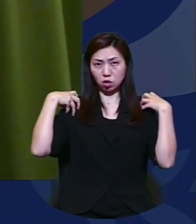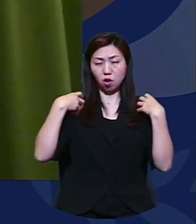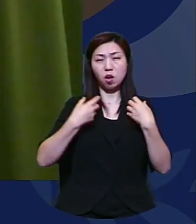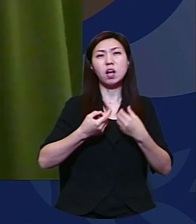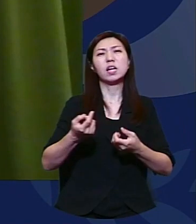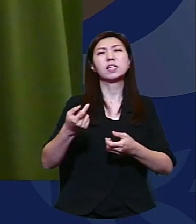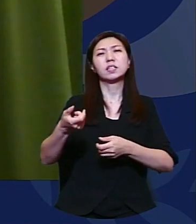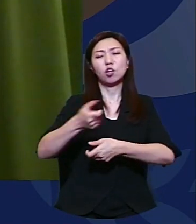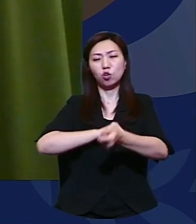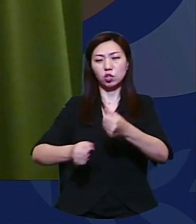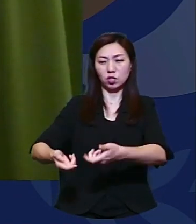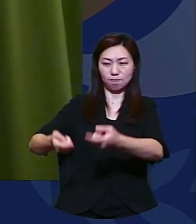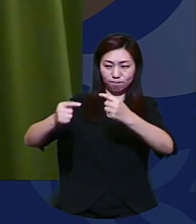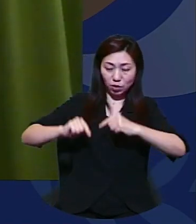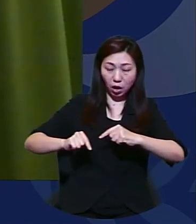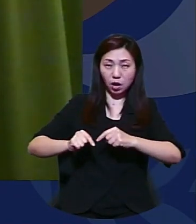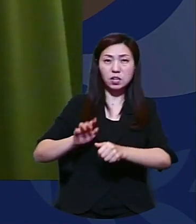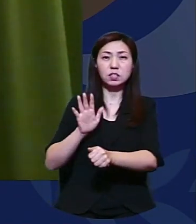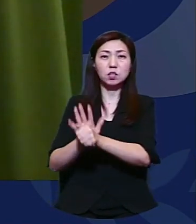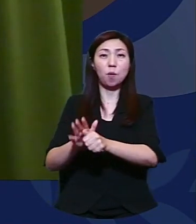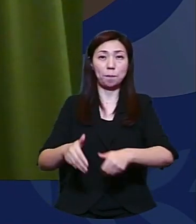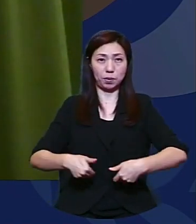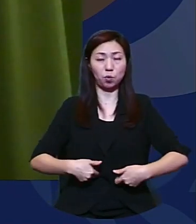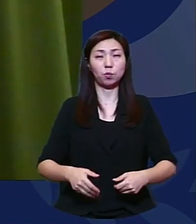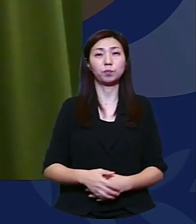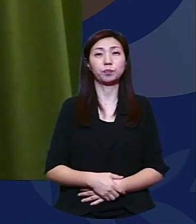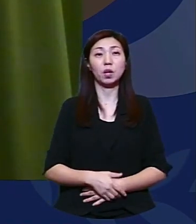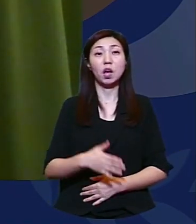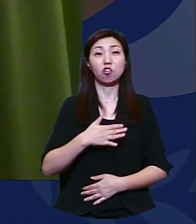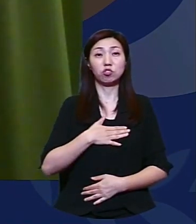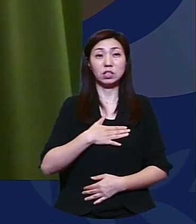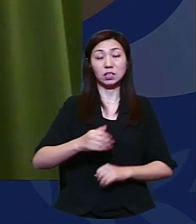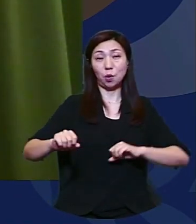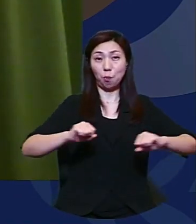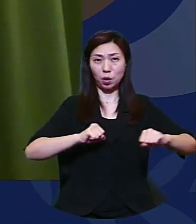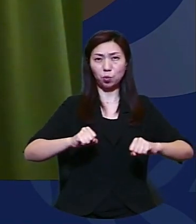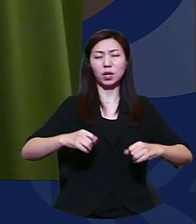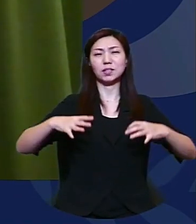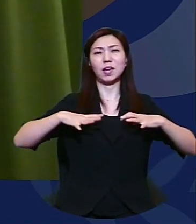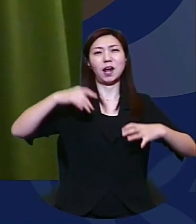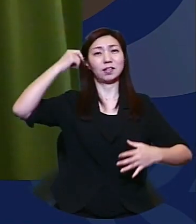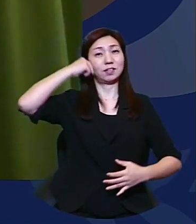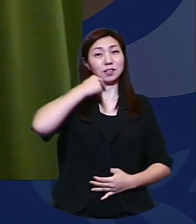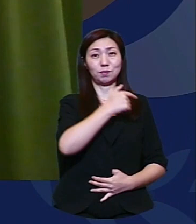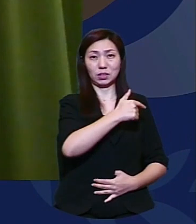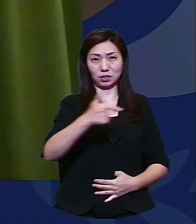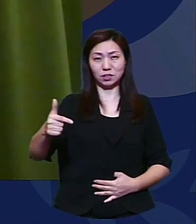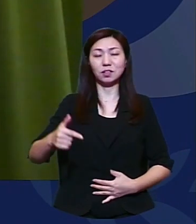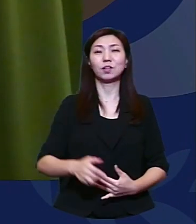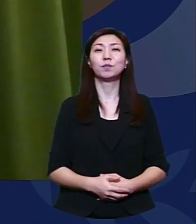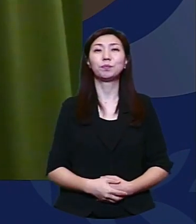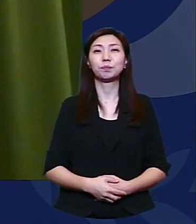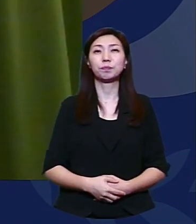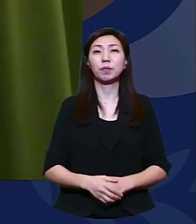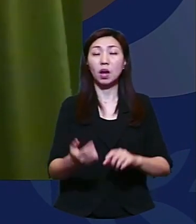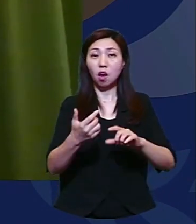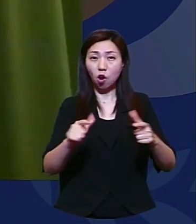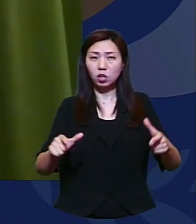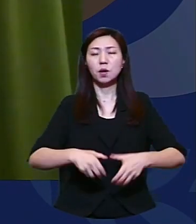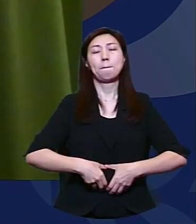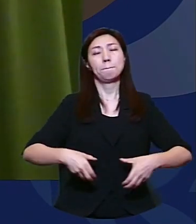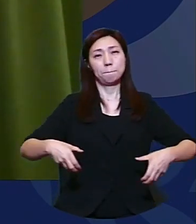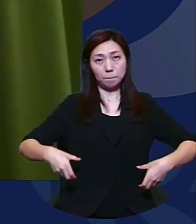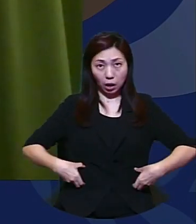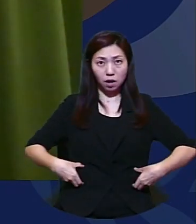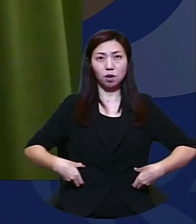those efforts, we are eager to explore with partners more holistic opportunities and approaches to fostering digital inclusion and closing all digital